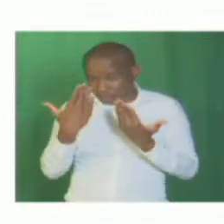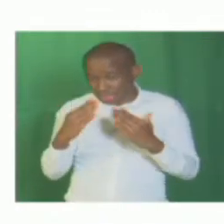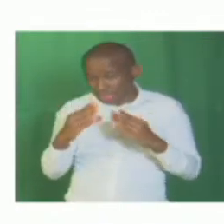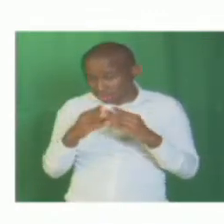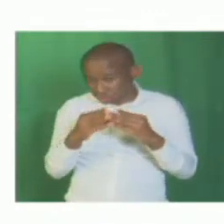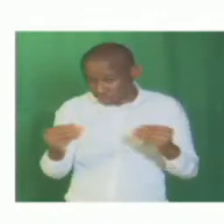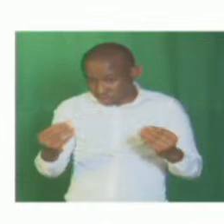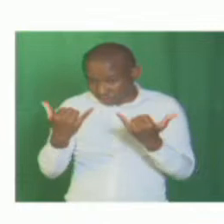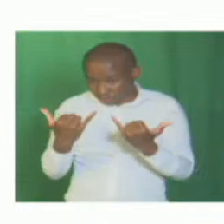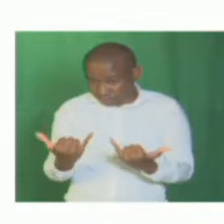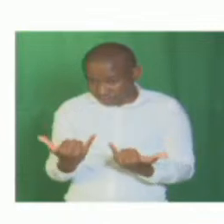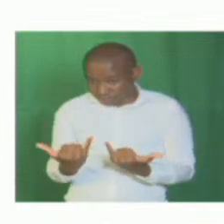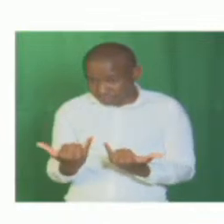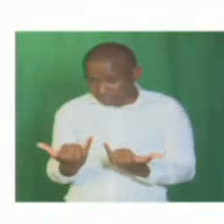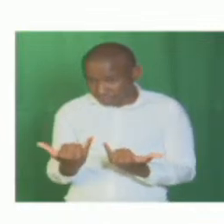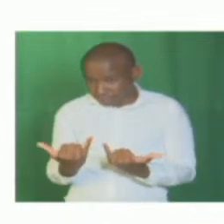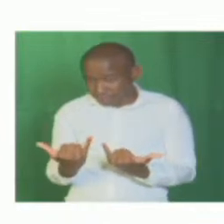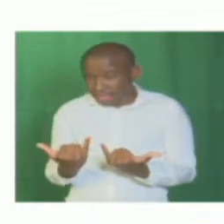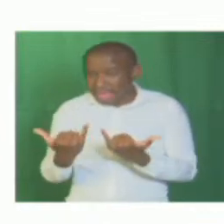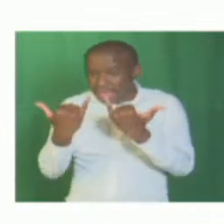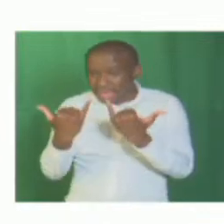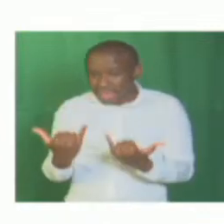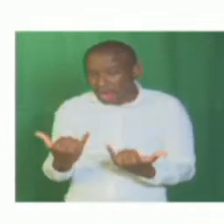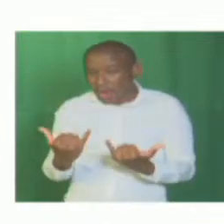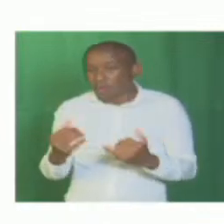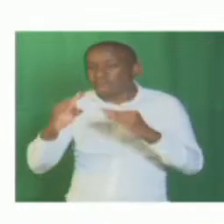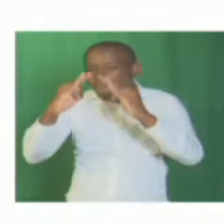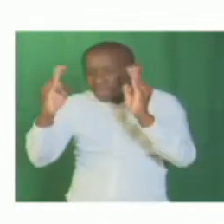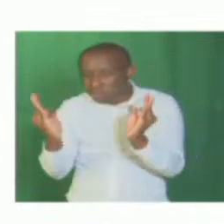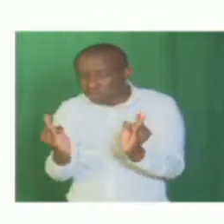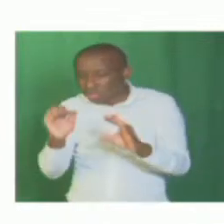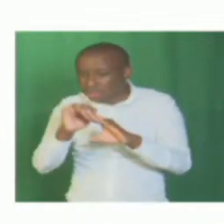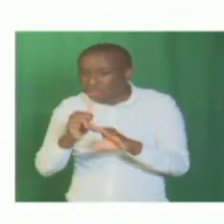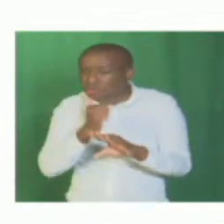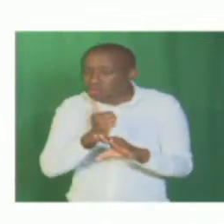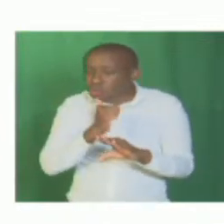the other side. So you can use factorizing, you can use